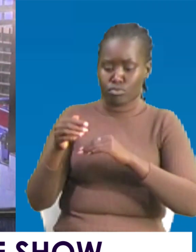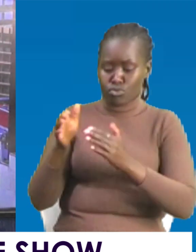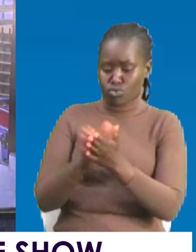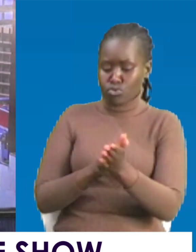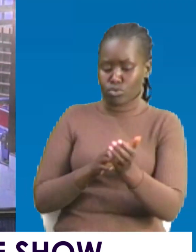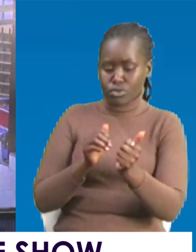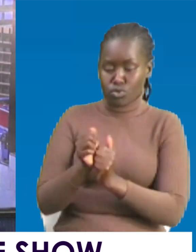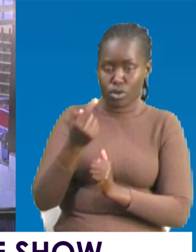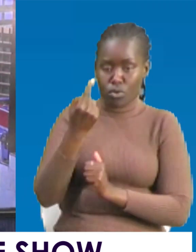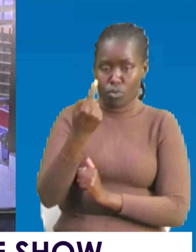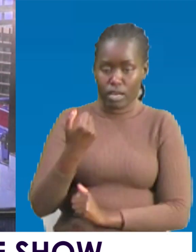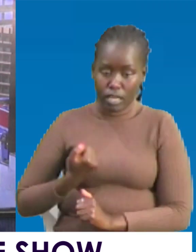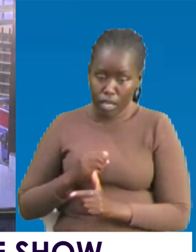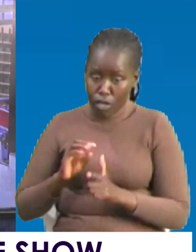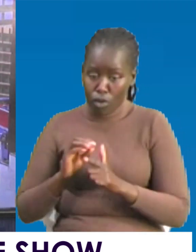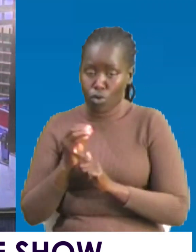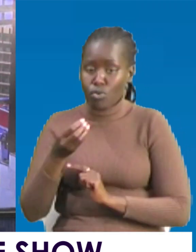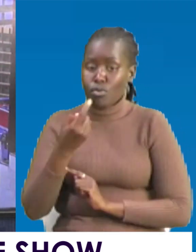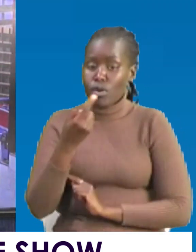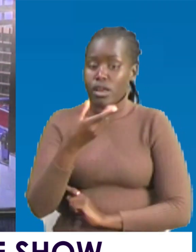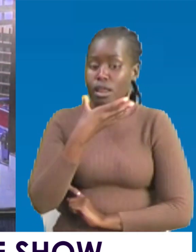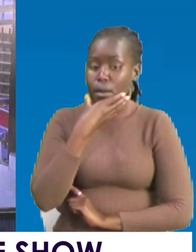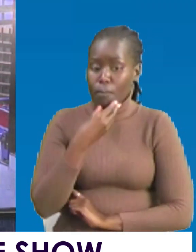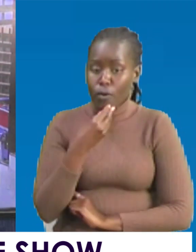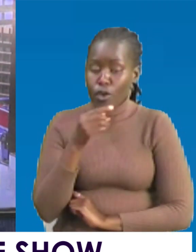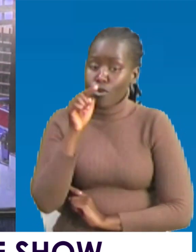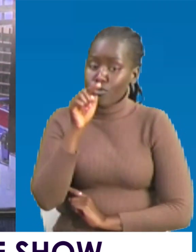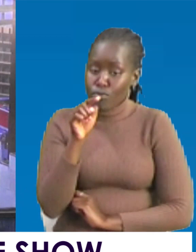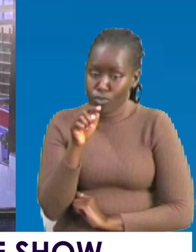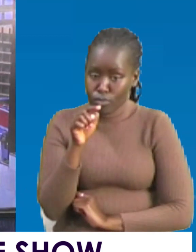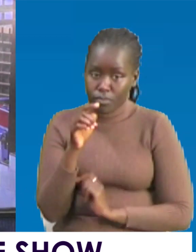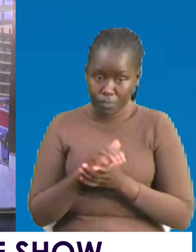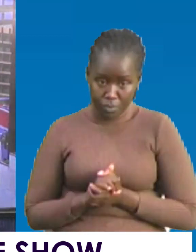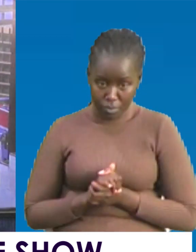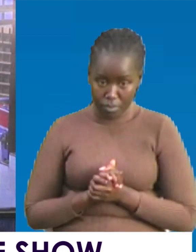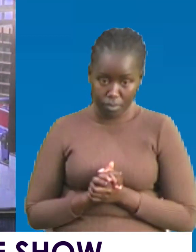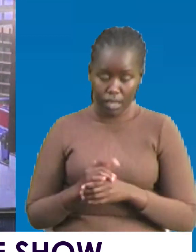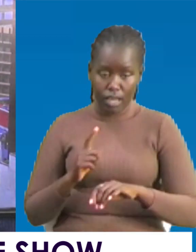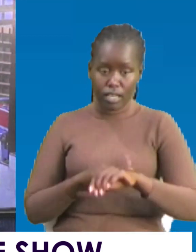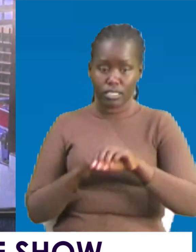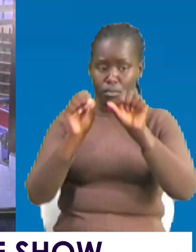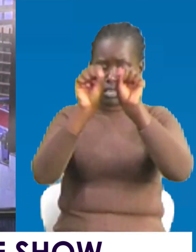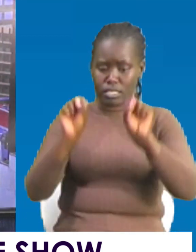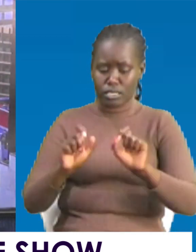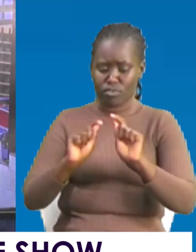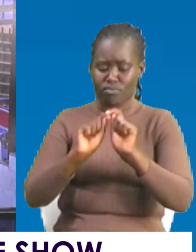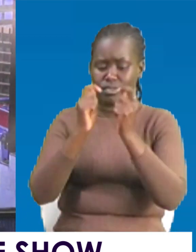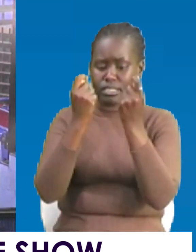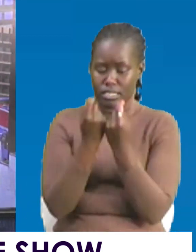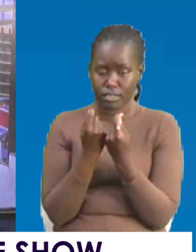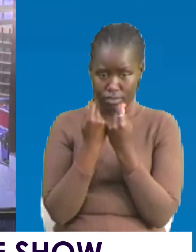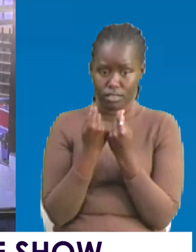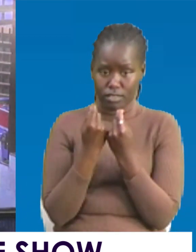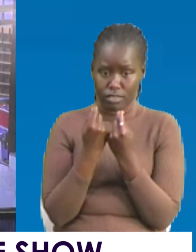one girl, one boy. You are the one that is being targeted. When a system of tribalism comes into